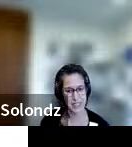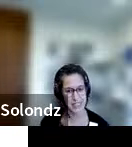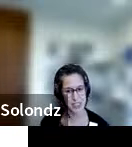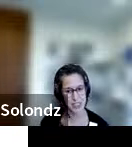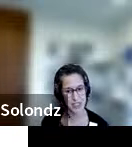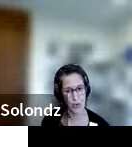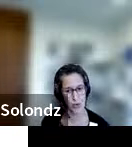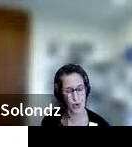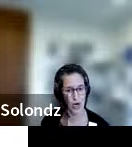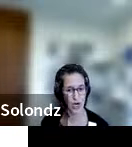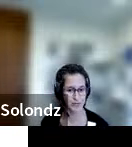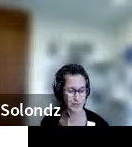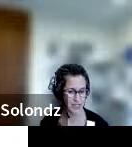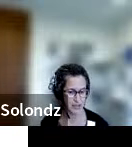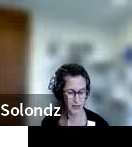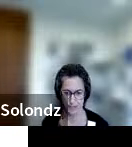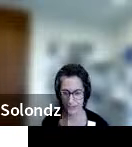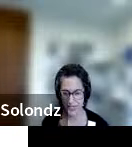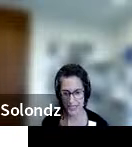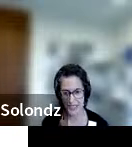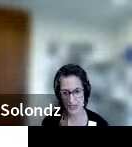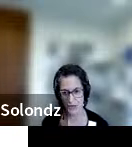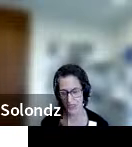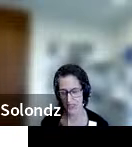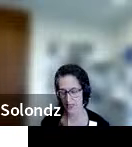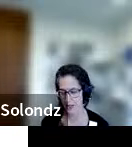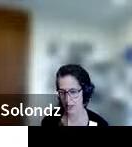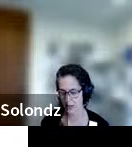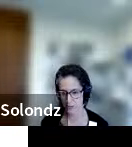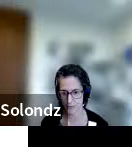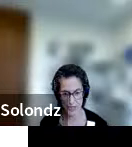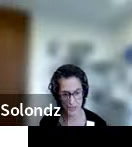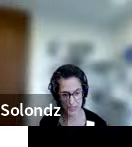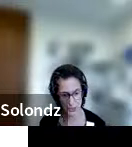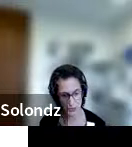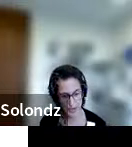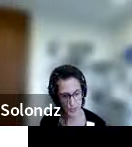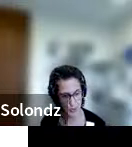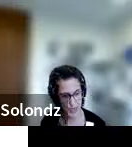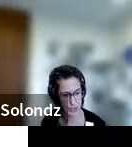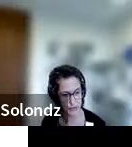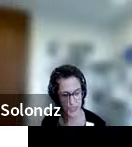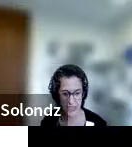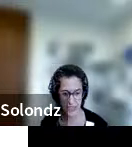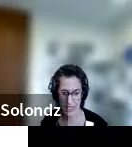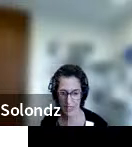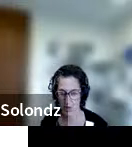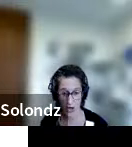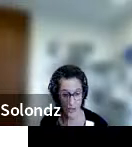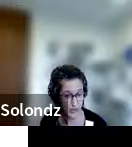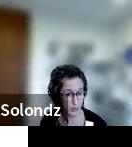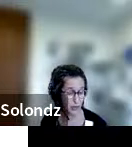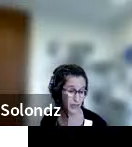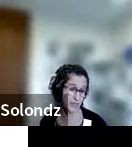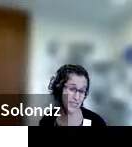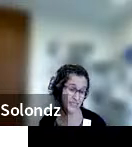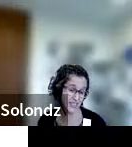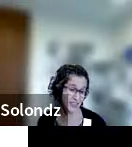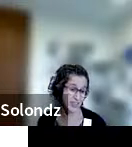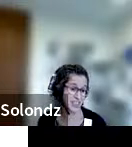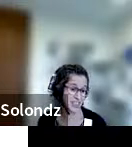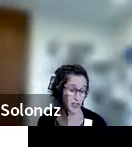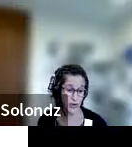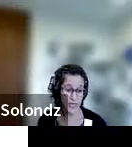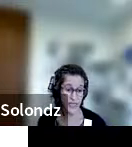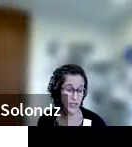public transportation, or are they biking? Do they need their family to drive them around? Are there